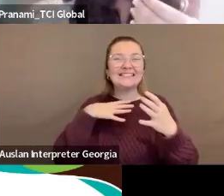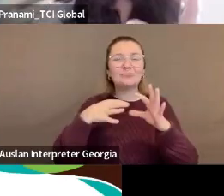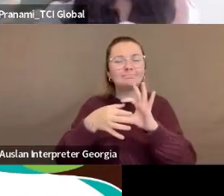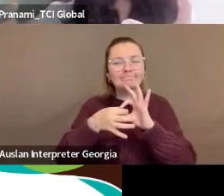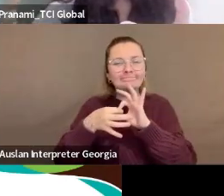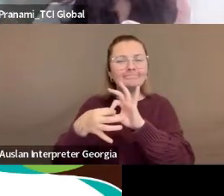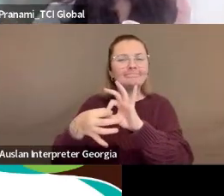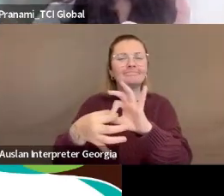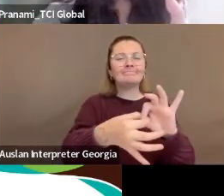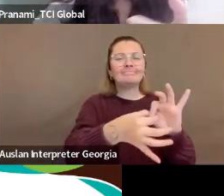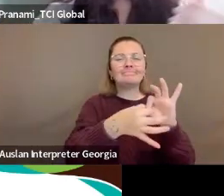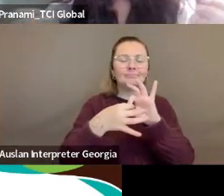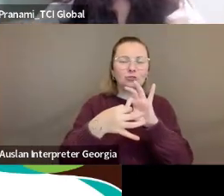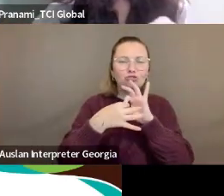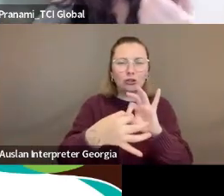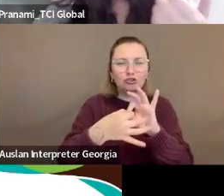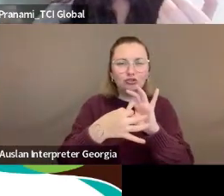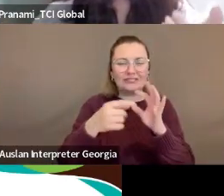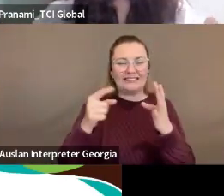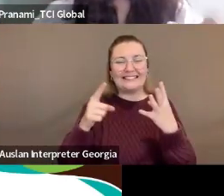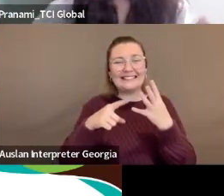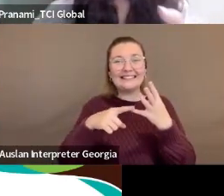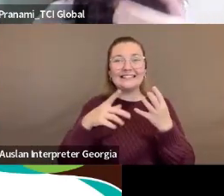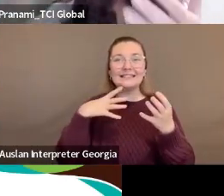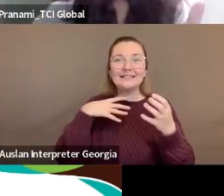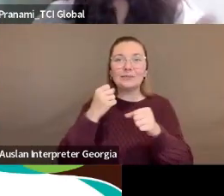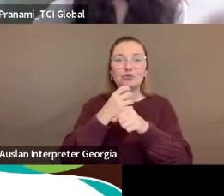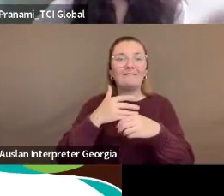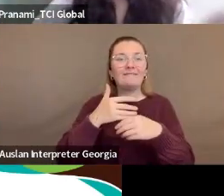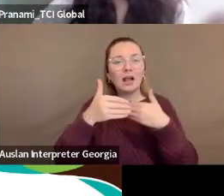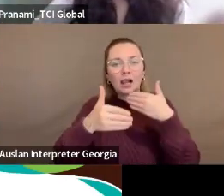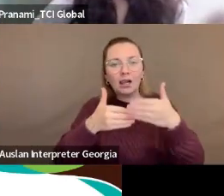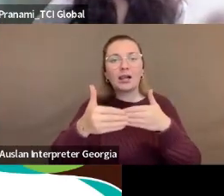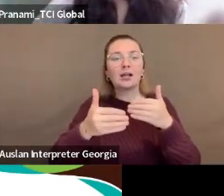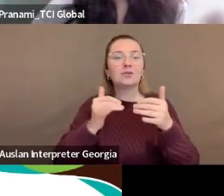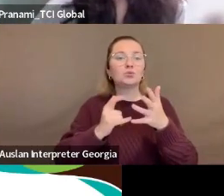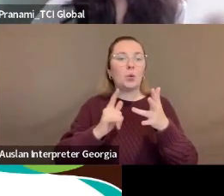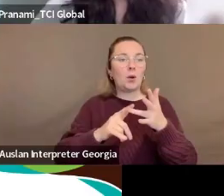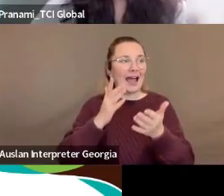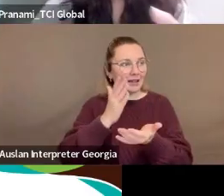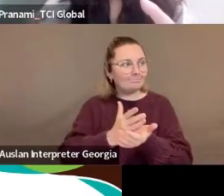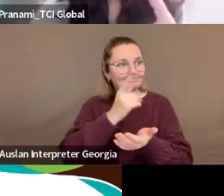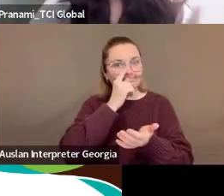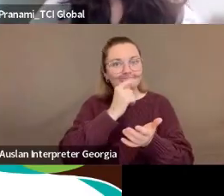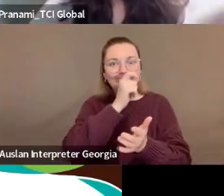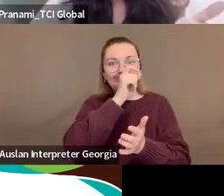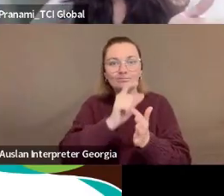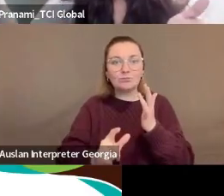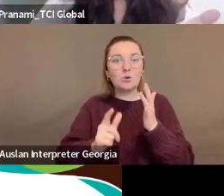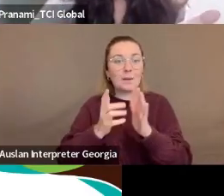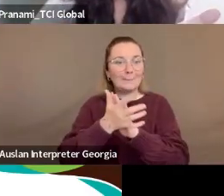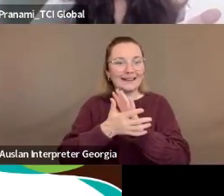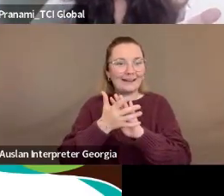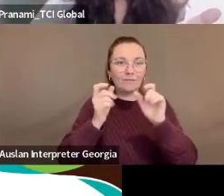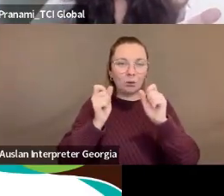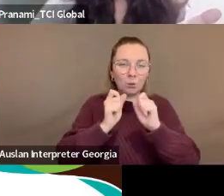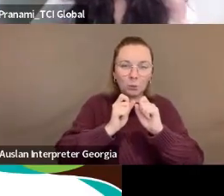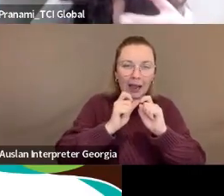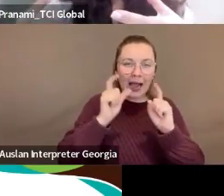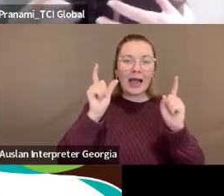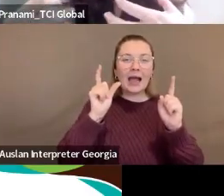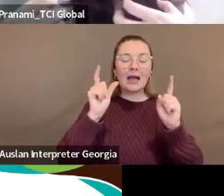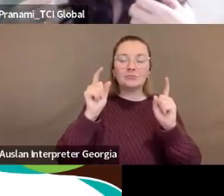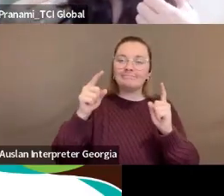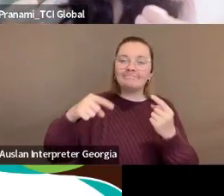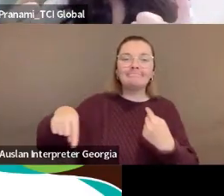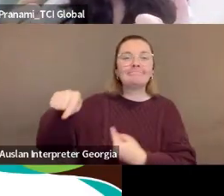We need to make sure that there are processes in place, that initiatives are taken so that there's awareness in these communities,